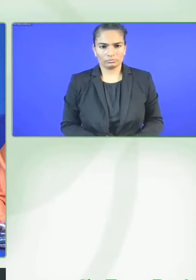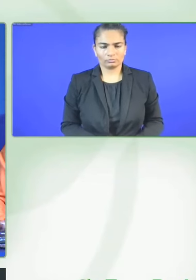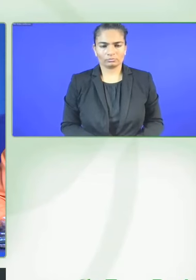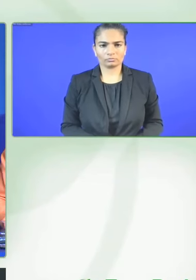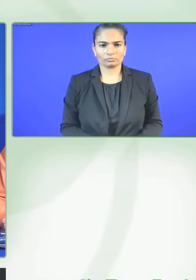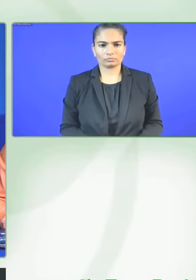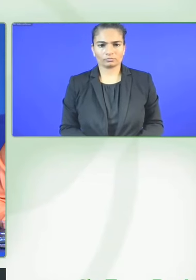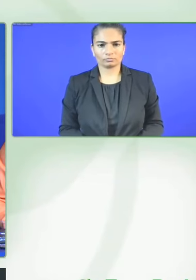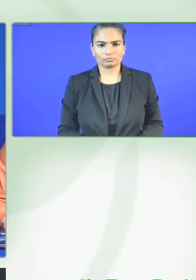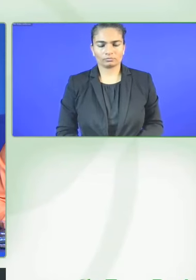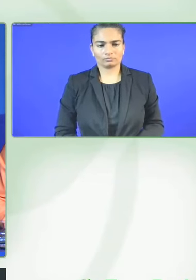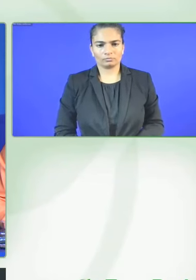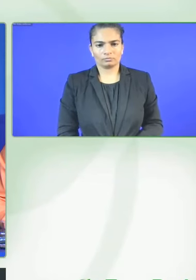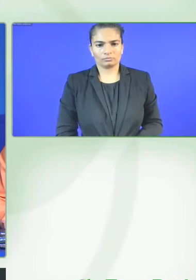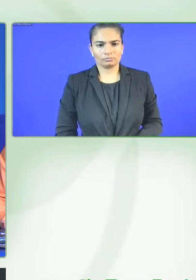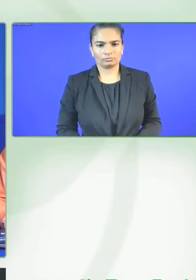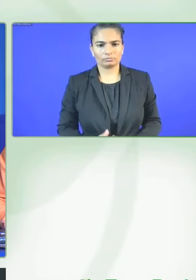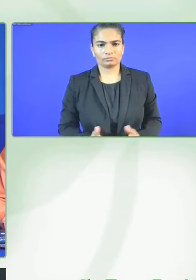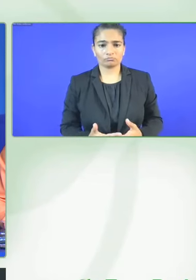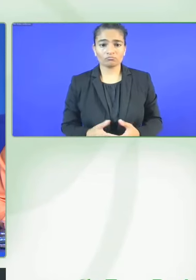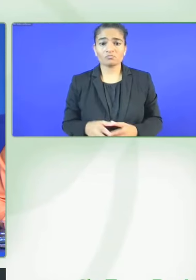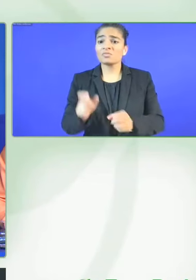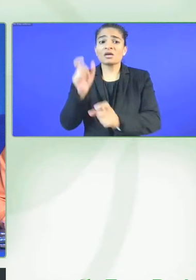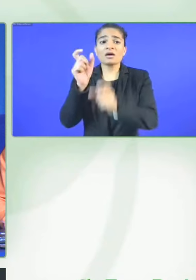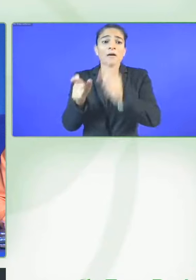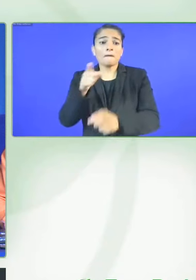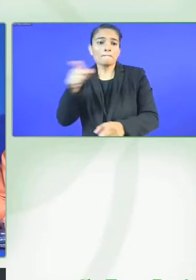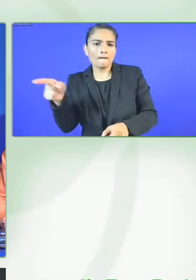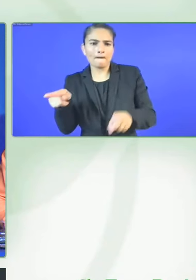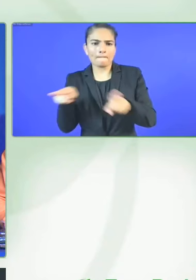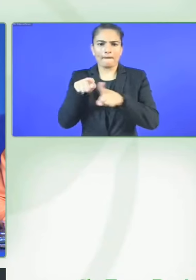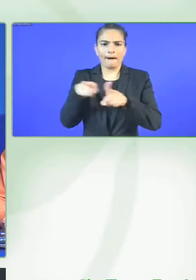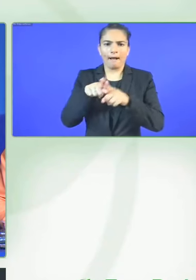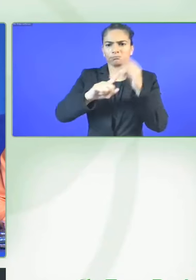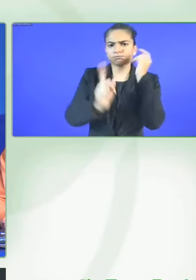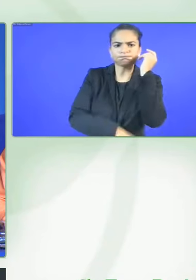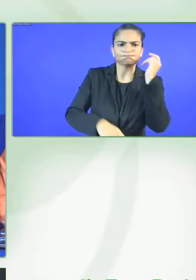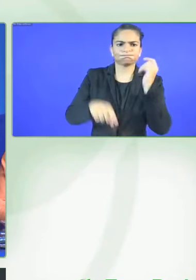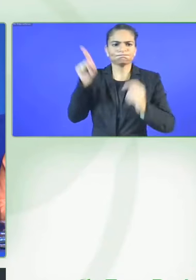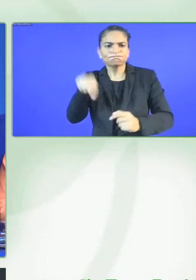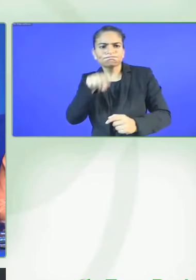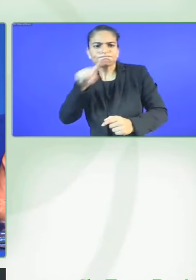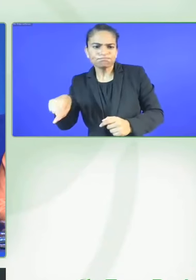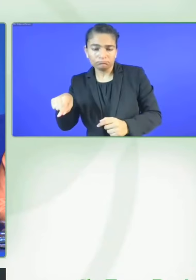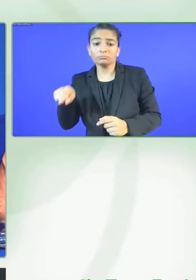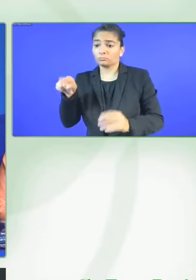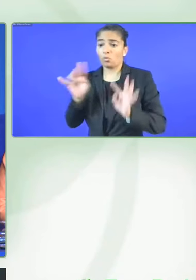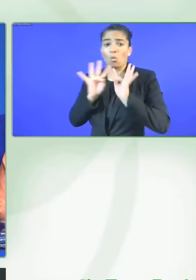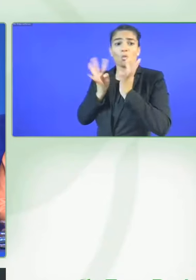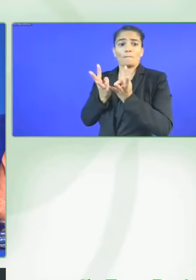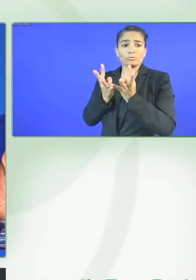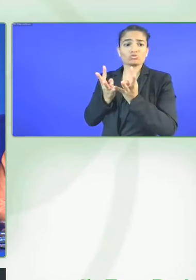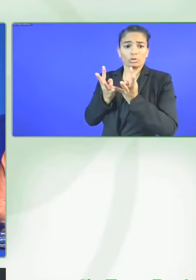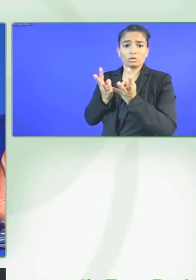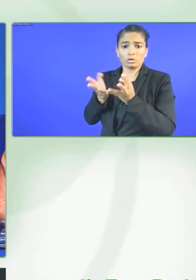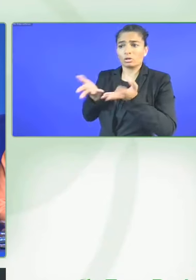which is government agencies that I'm heading for the past 2.5 years,